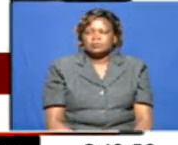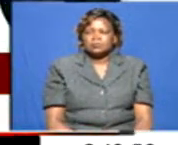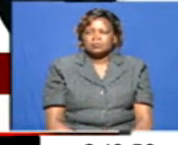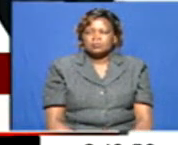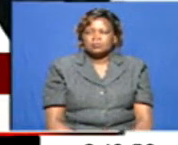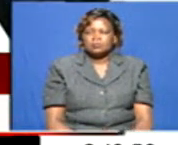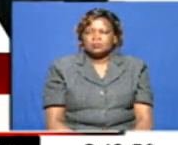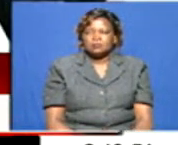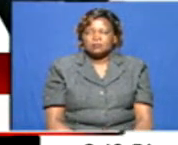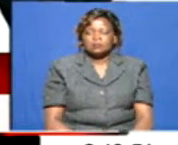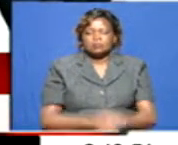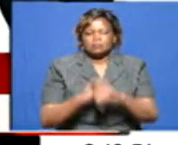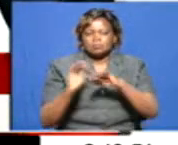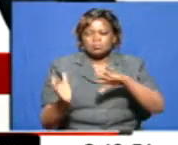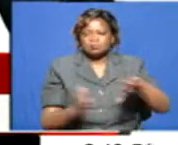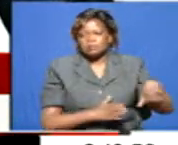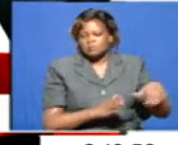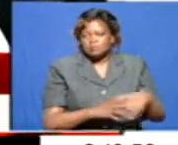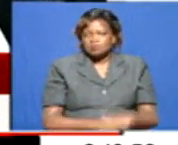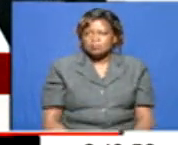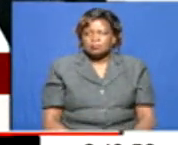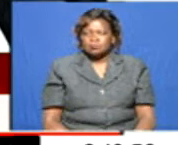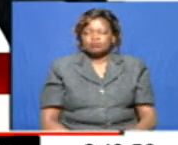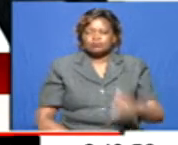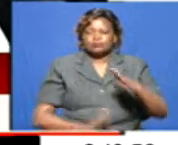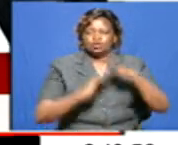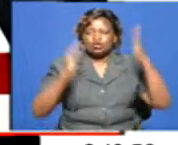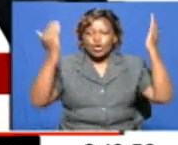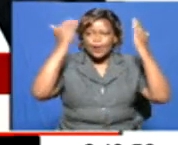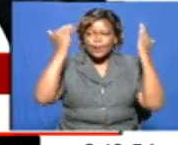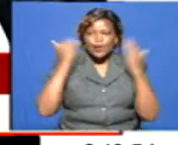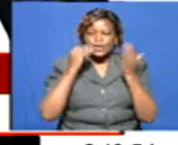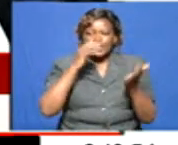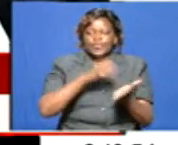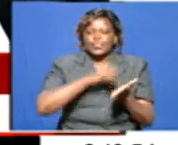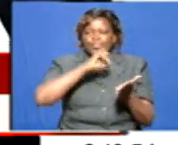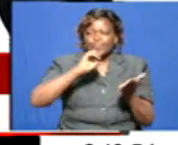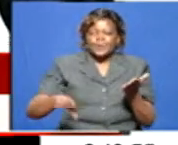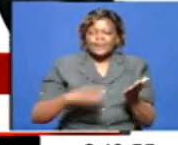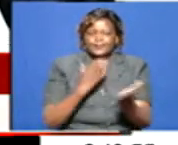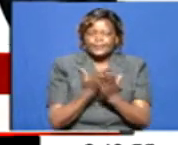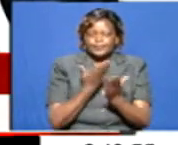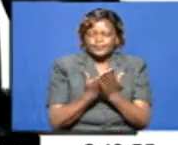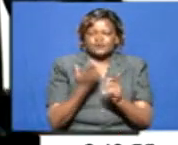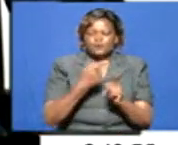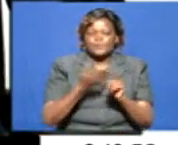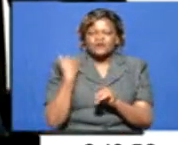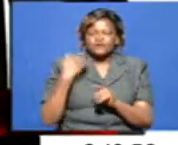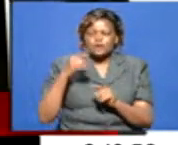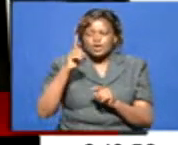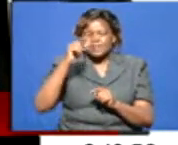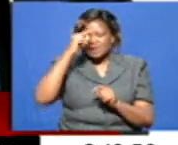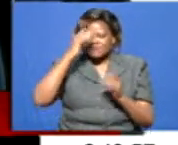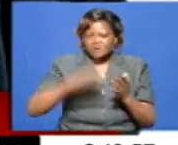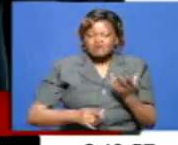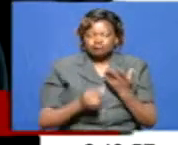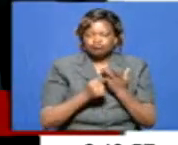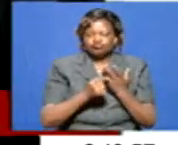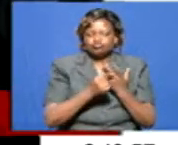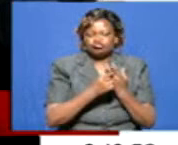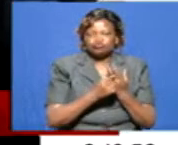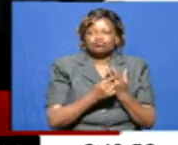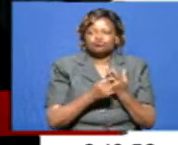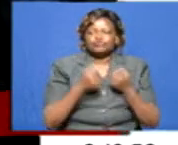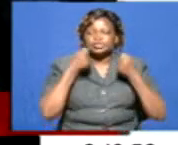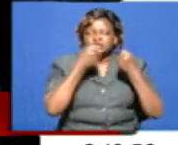Let's now move into the corridors of justice, and the Supreme Court has thrown out an application by former Nairobi Governor Mike Mbuvi Sonko